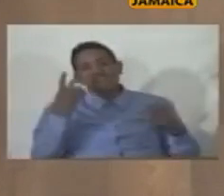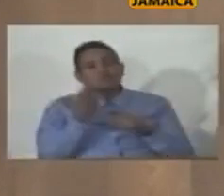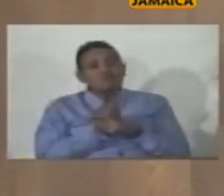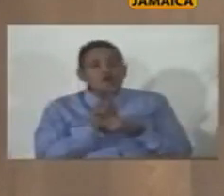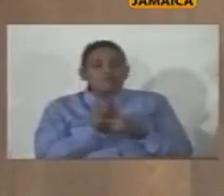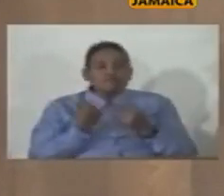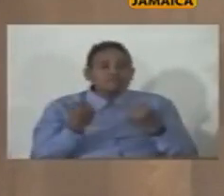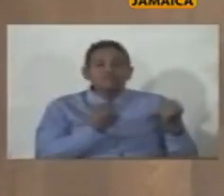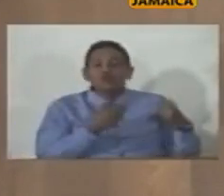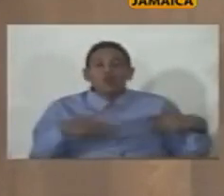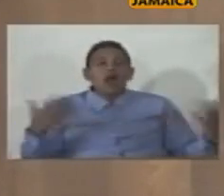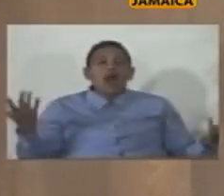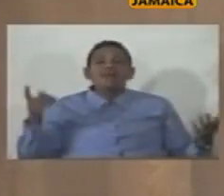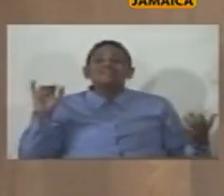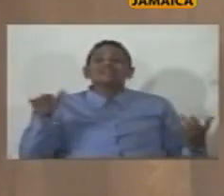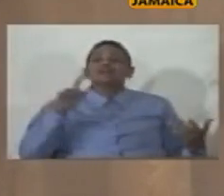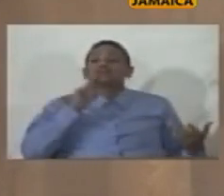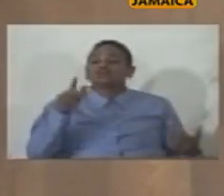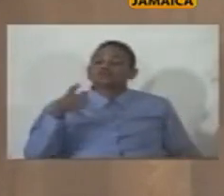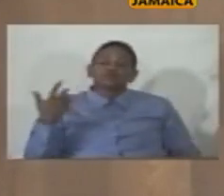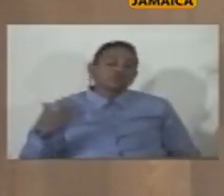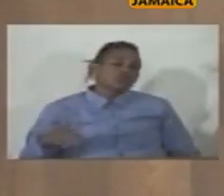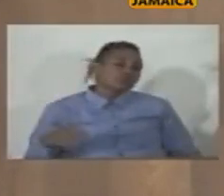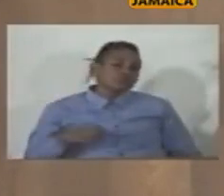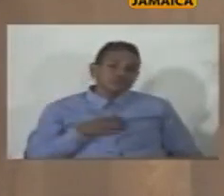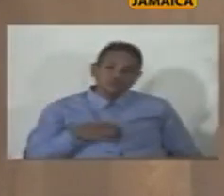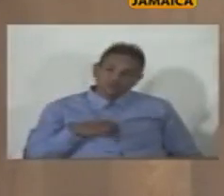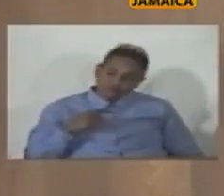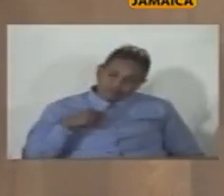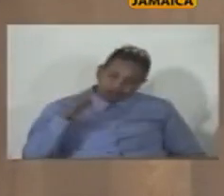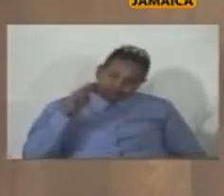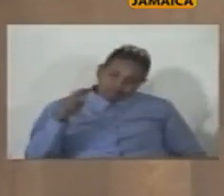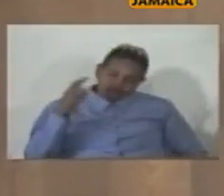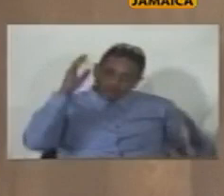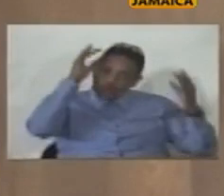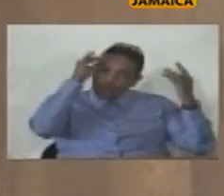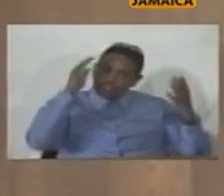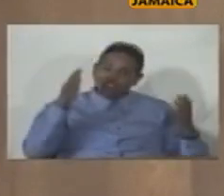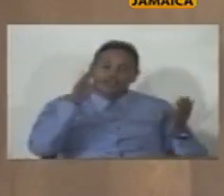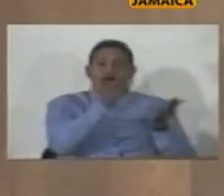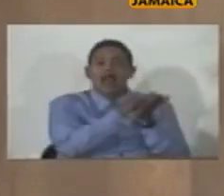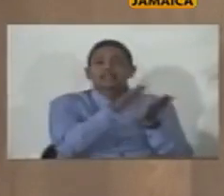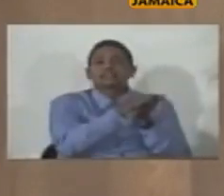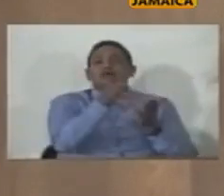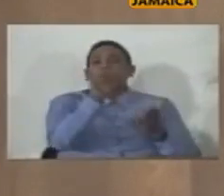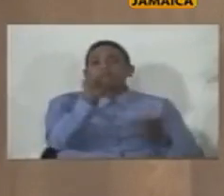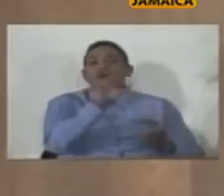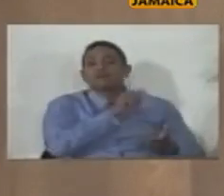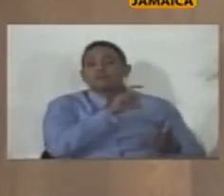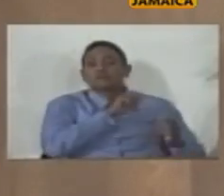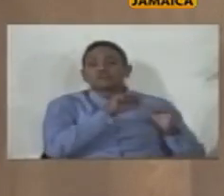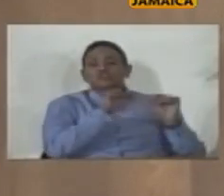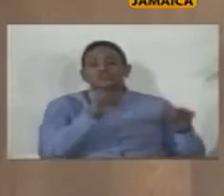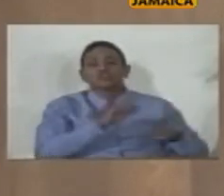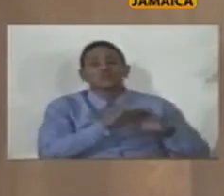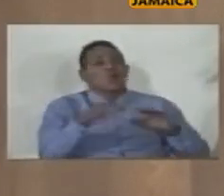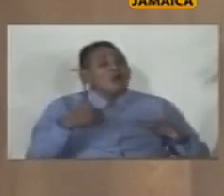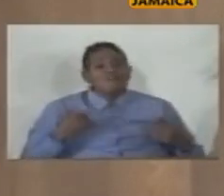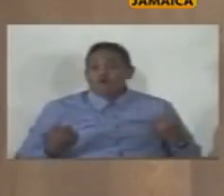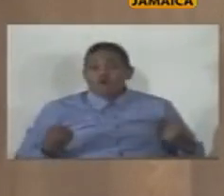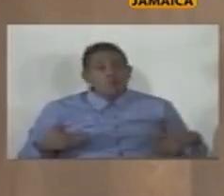vehicle. This is of grave concern. Mr. Speaker, the Alligator Pond Police Station does not have a proper service